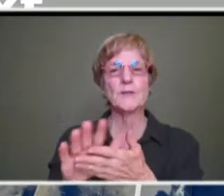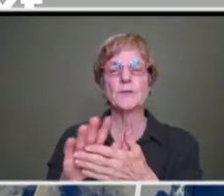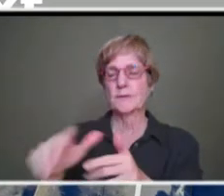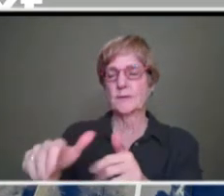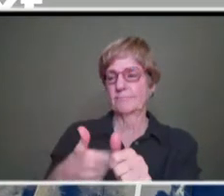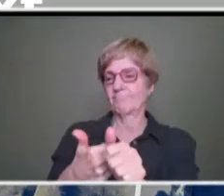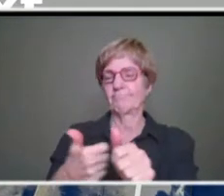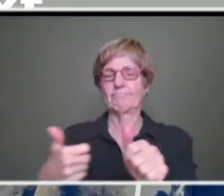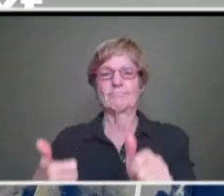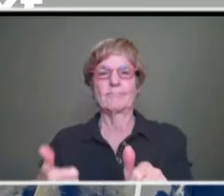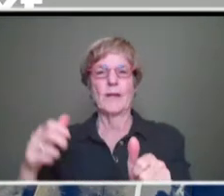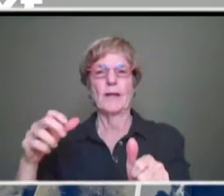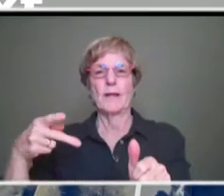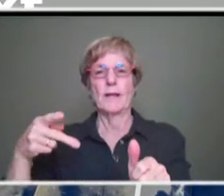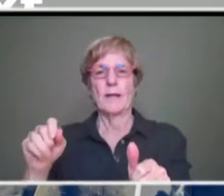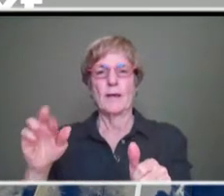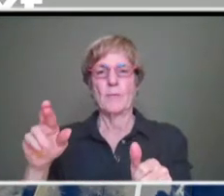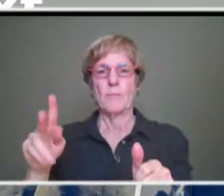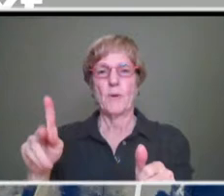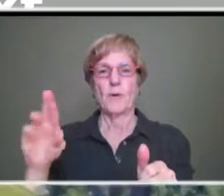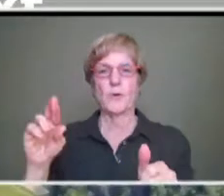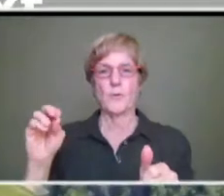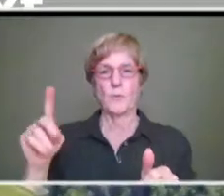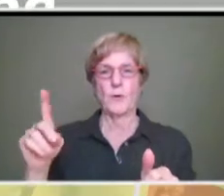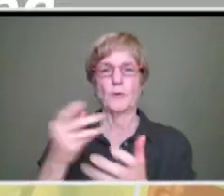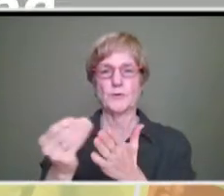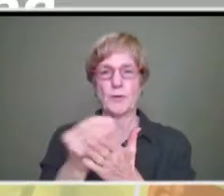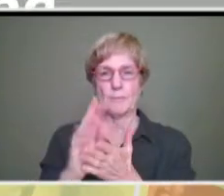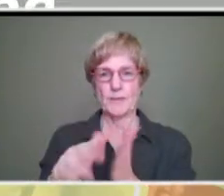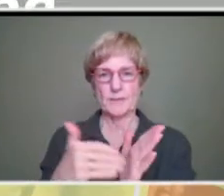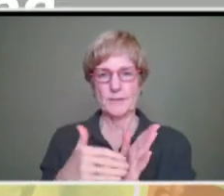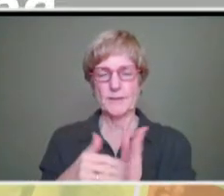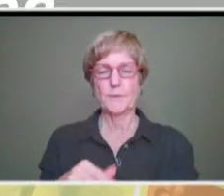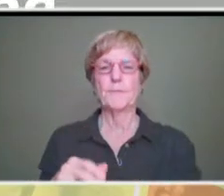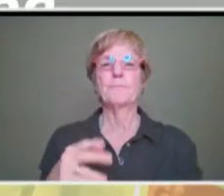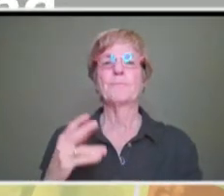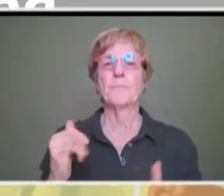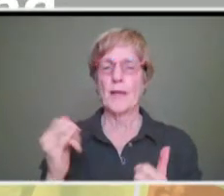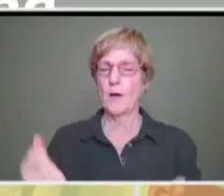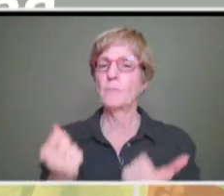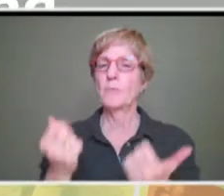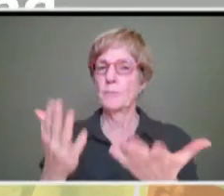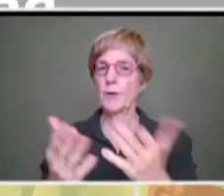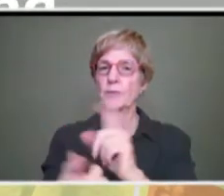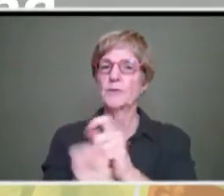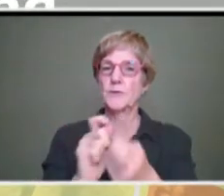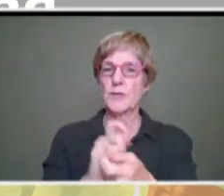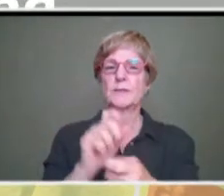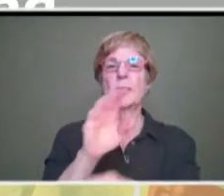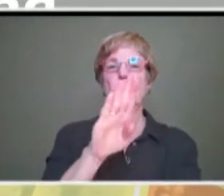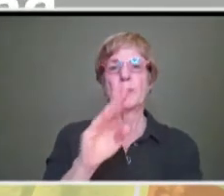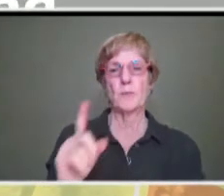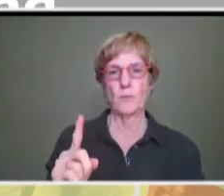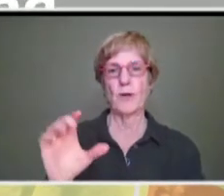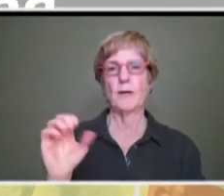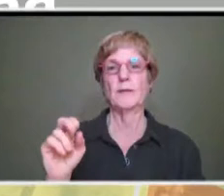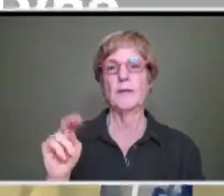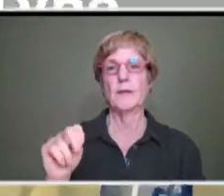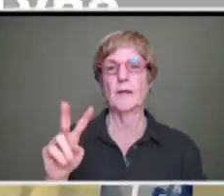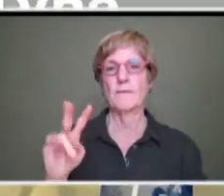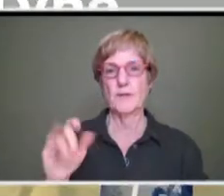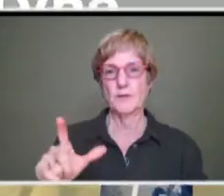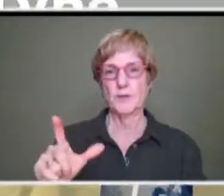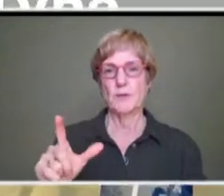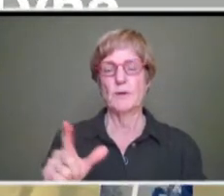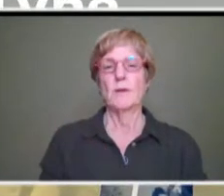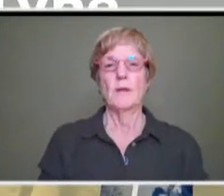uh excuse me current zoning is B2 conditional proposed zoning is to go down to a B1 conventional adopted Place